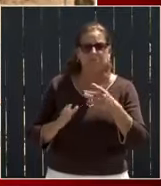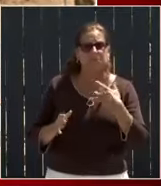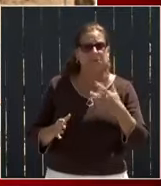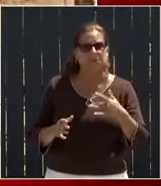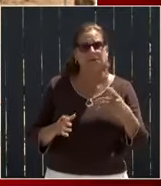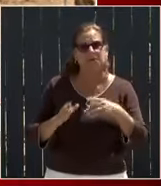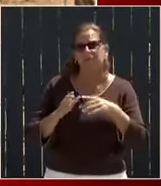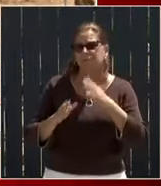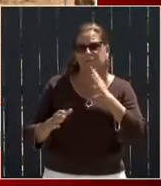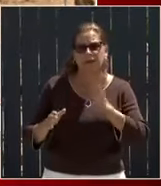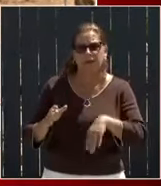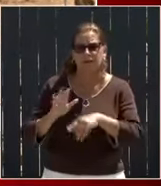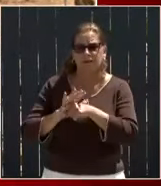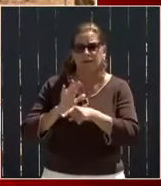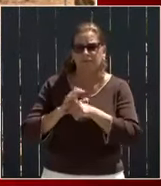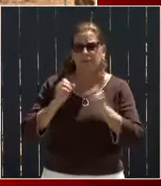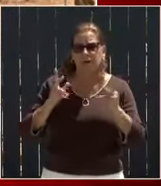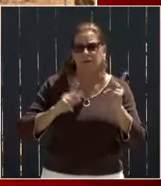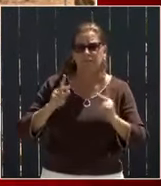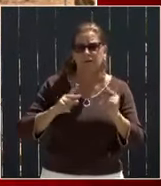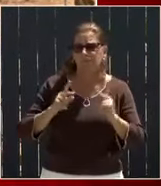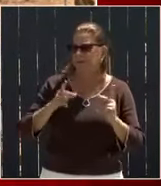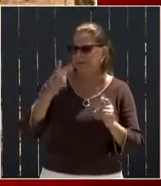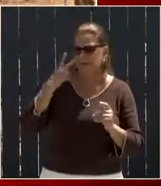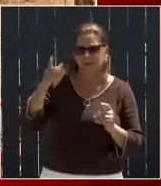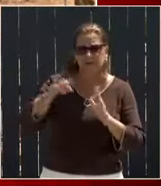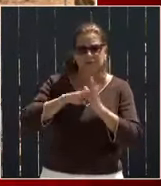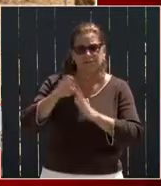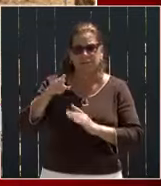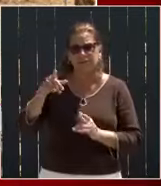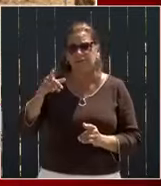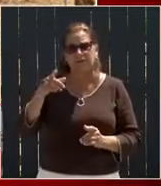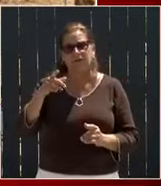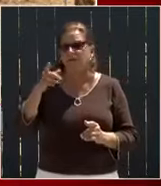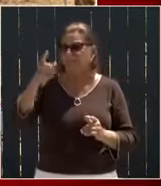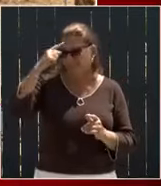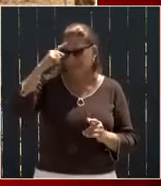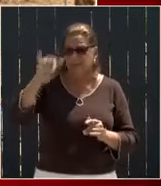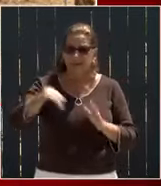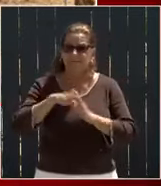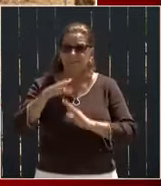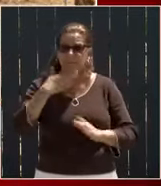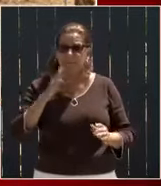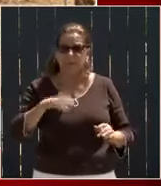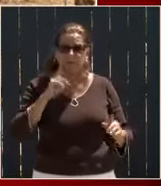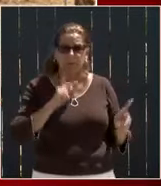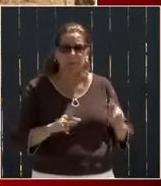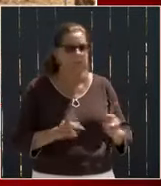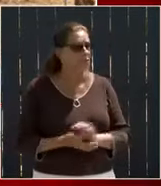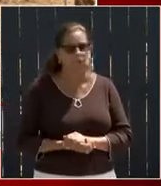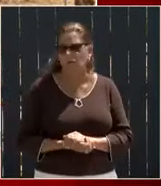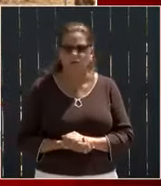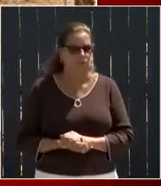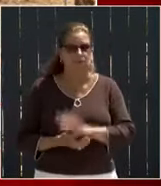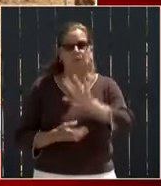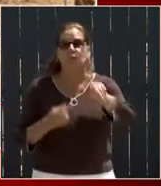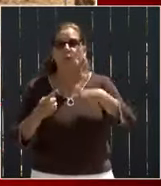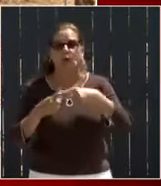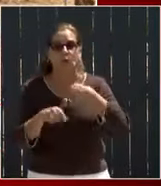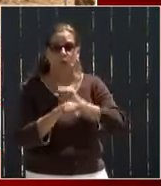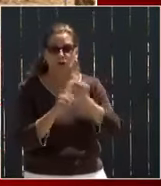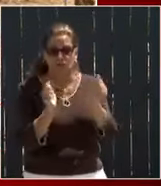bad, or that working on projects could be bad. But what we know is when we work together, we get